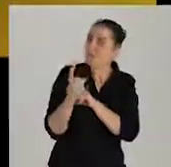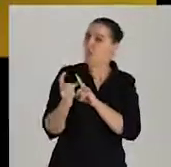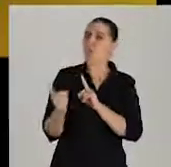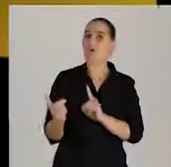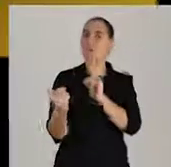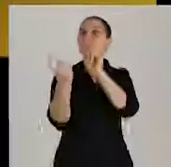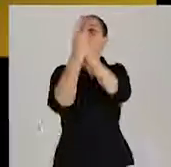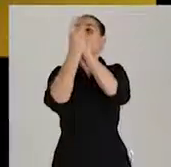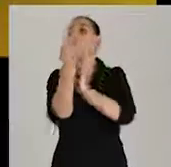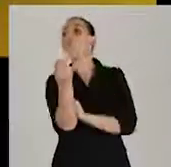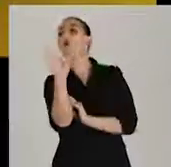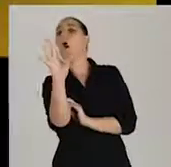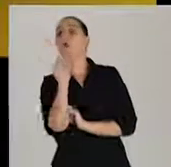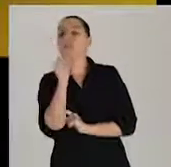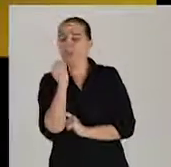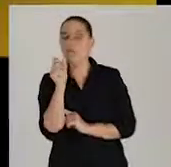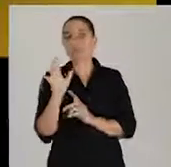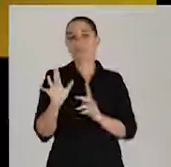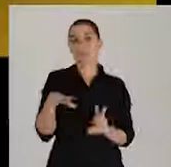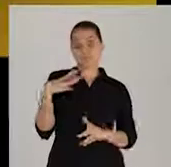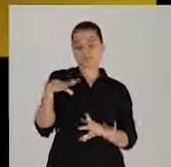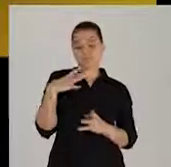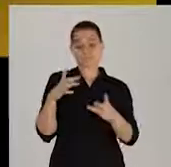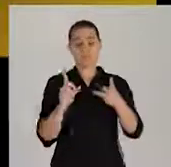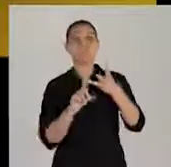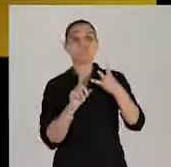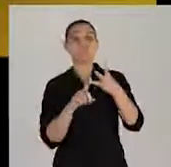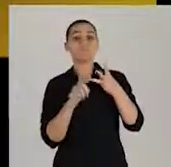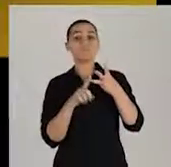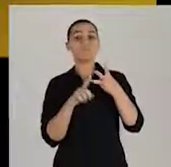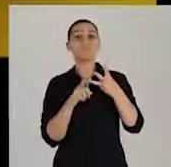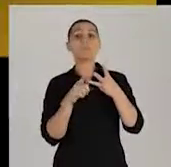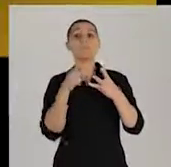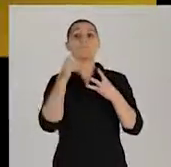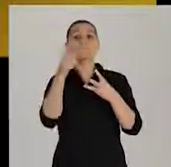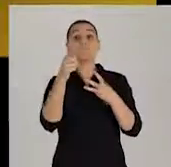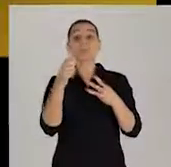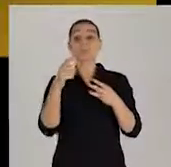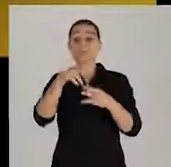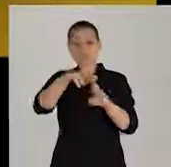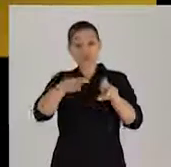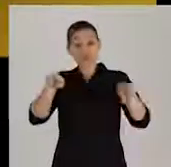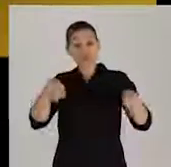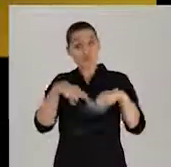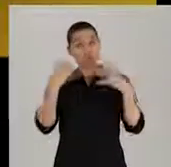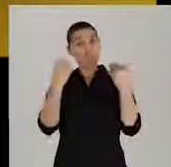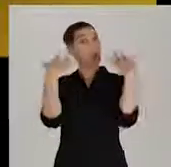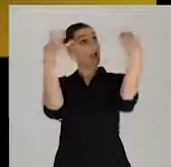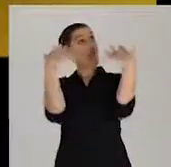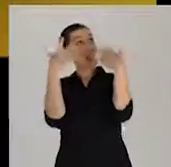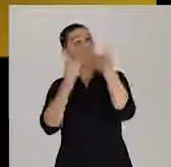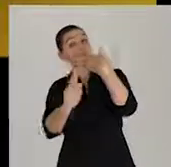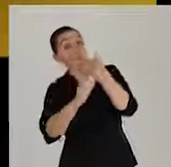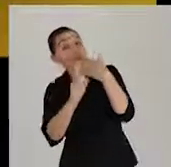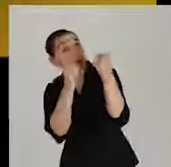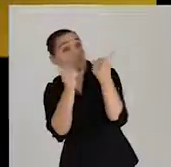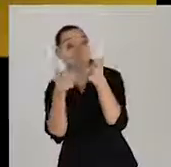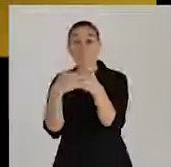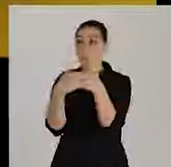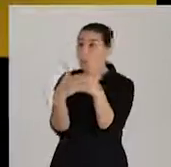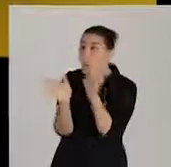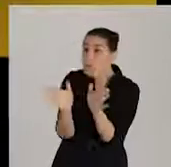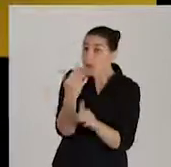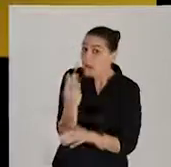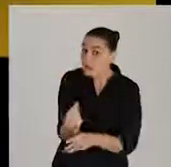in contact with others, the amount of ventilation in the area where the exposure takes place, and the immune